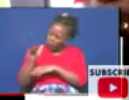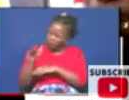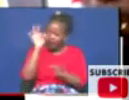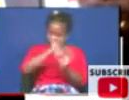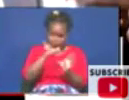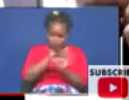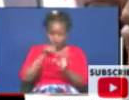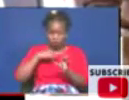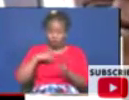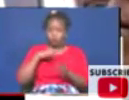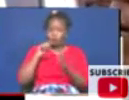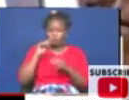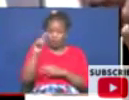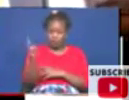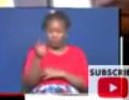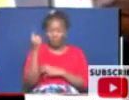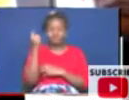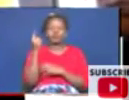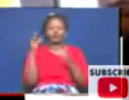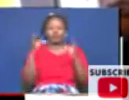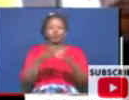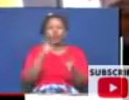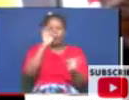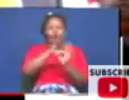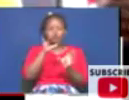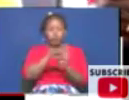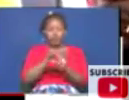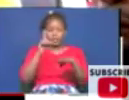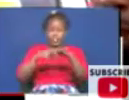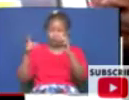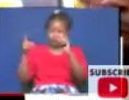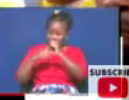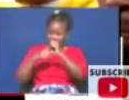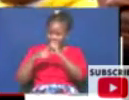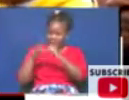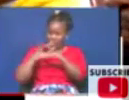example by being among the very first voters at 6 o'clock at Nyarugomo